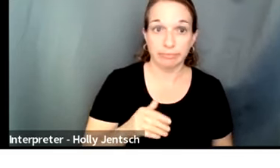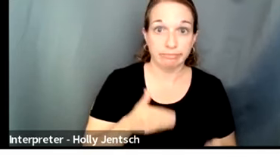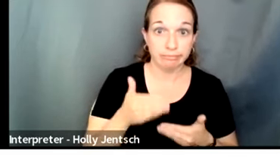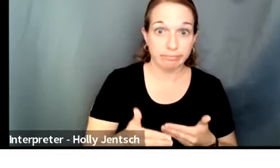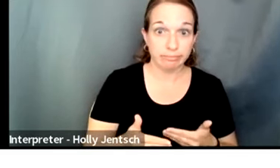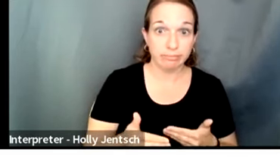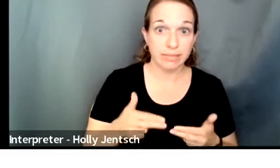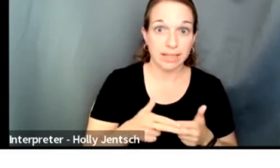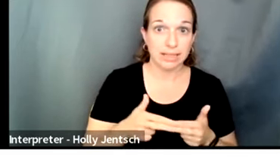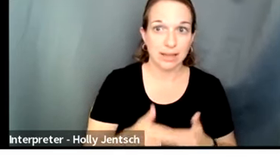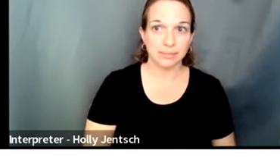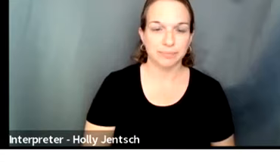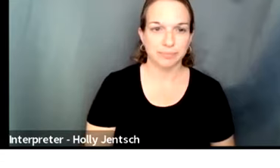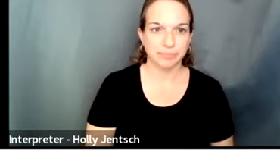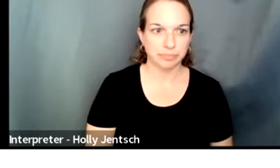Next slide.